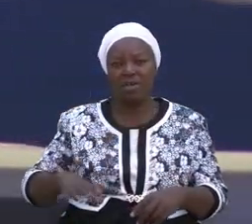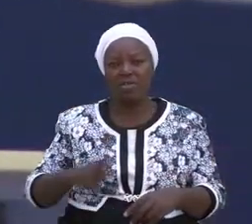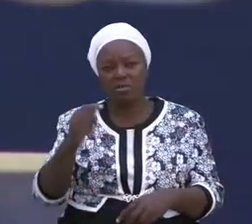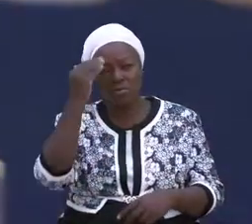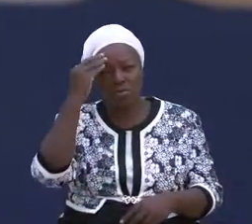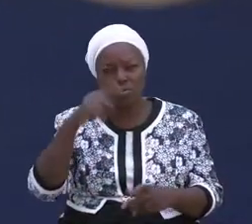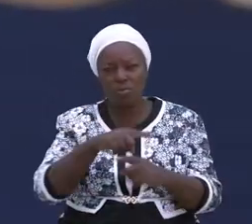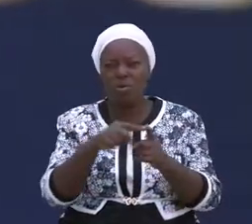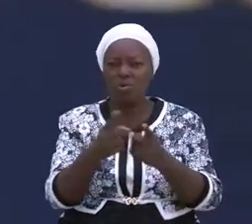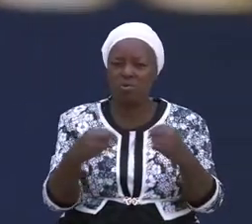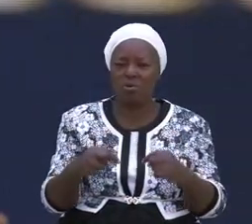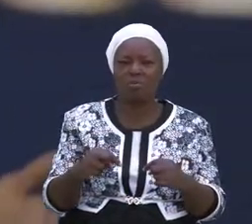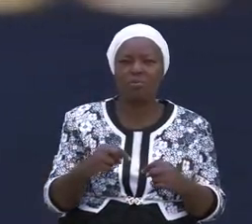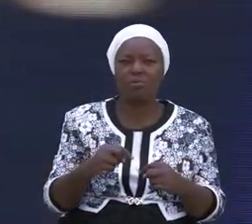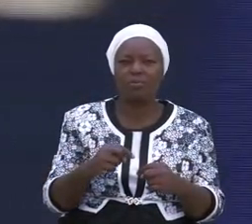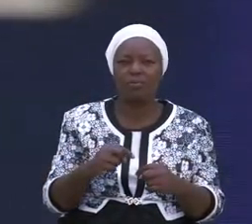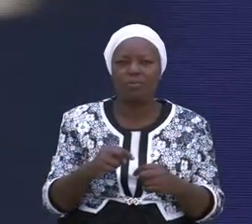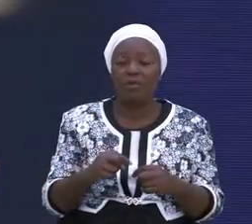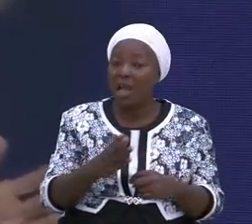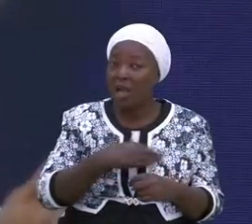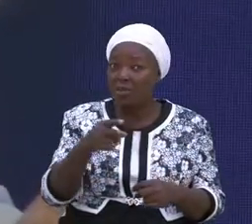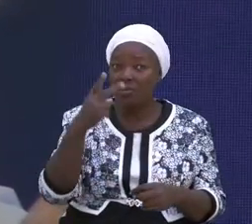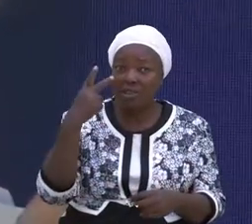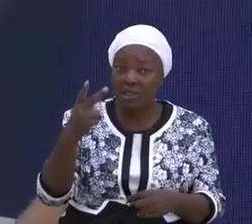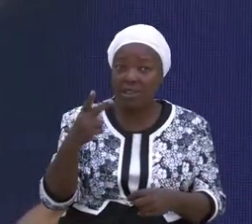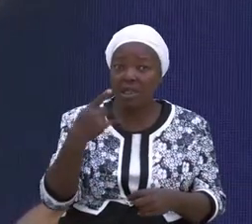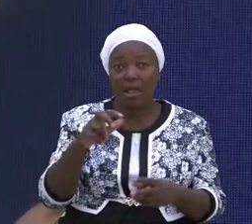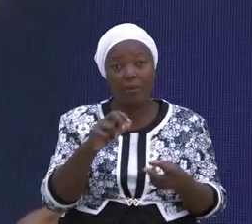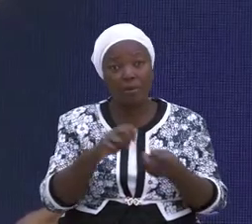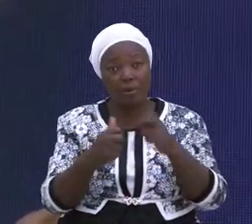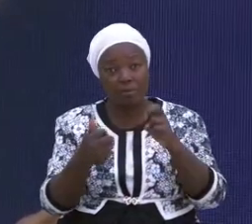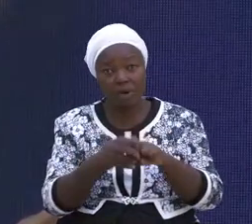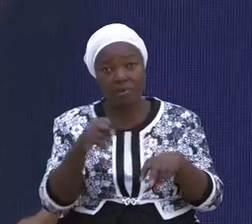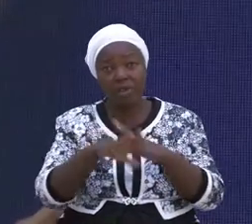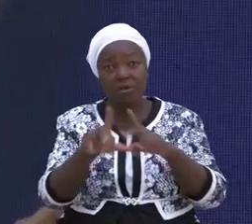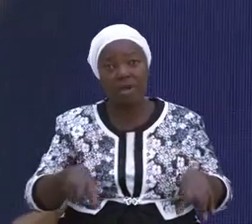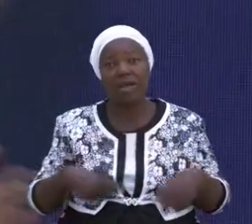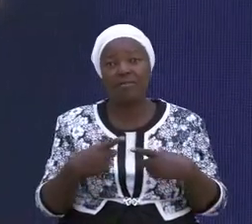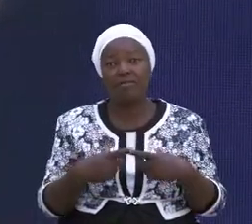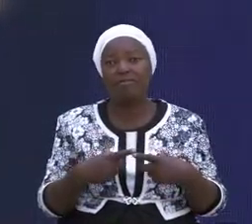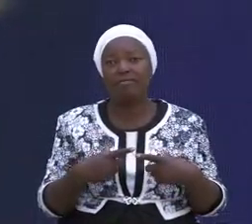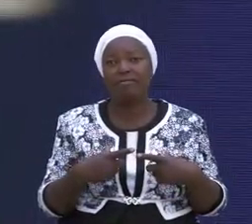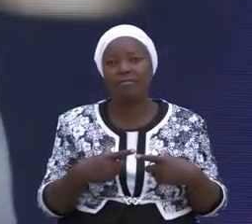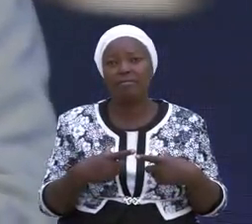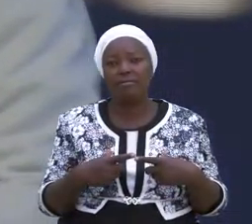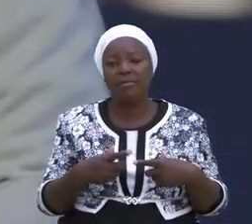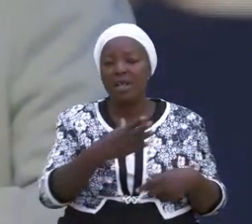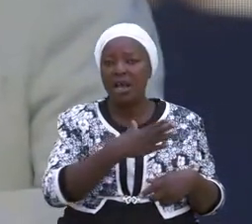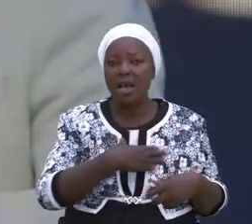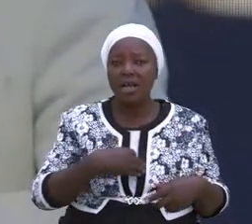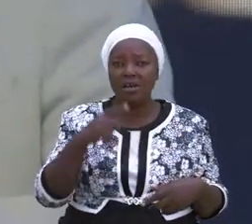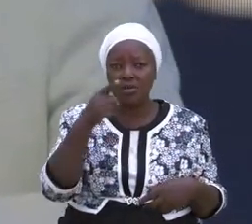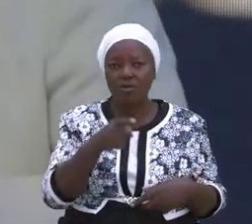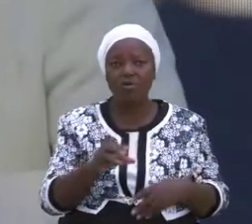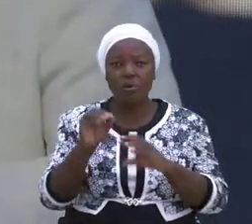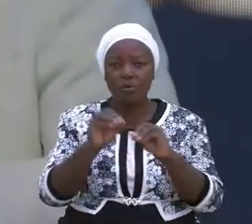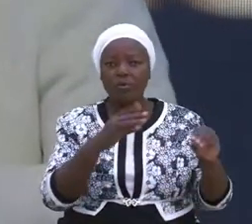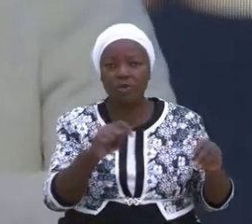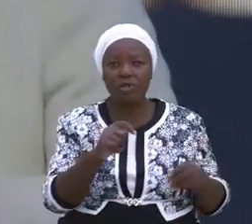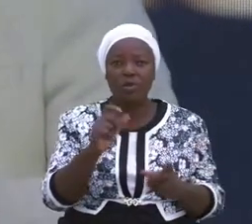come and you see the problems in your life, and you relegate the word of